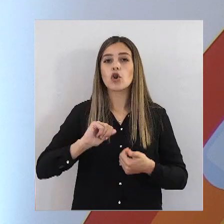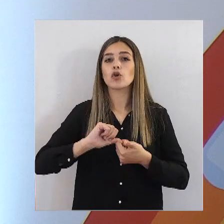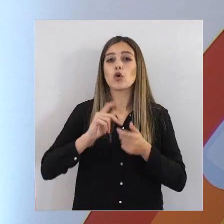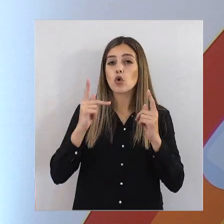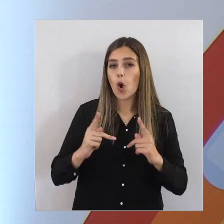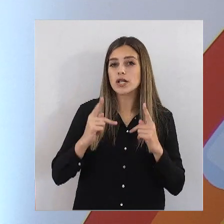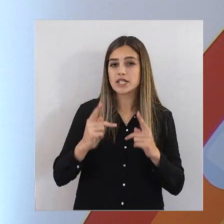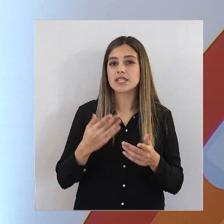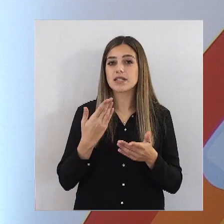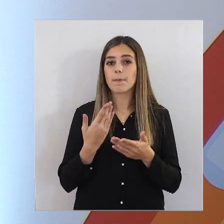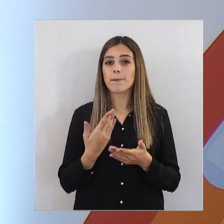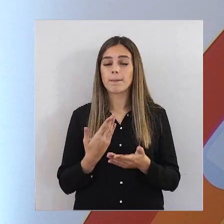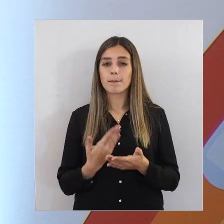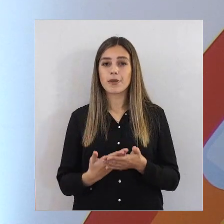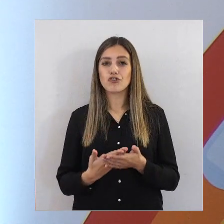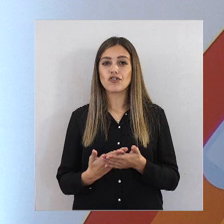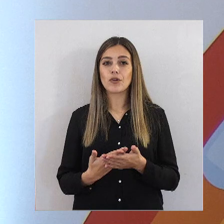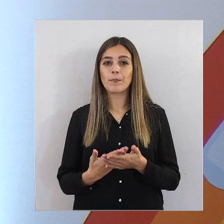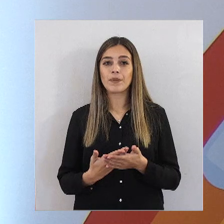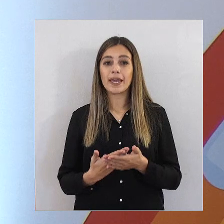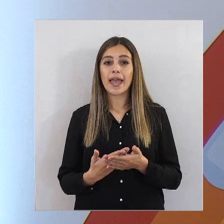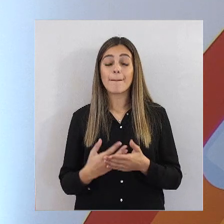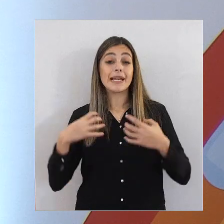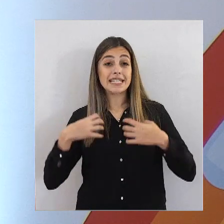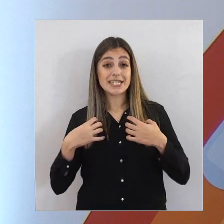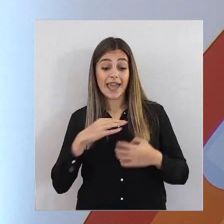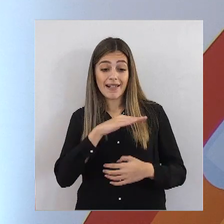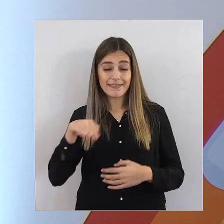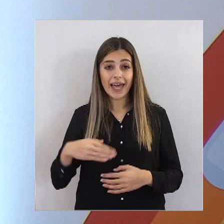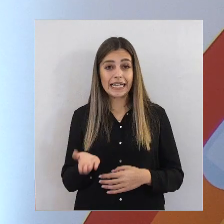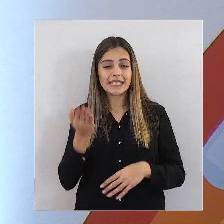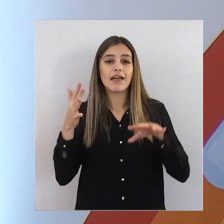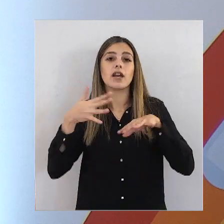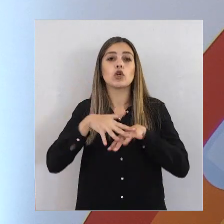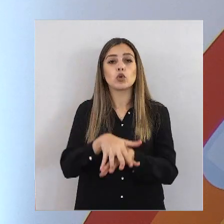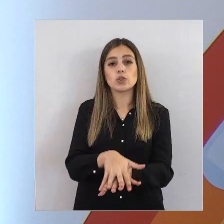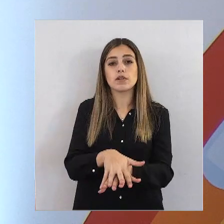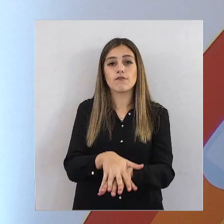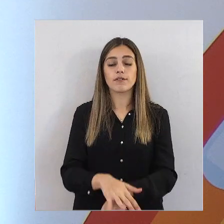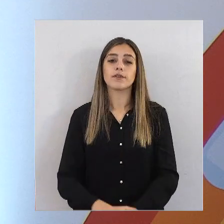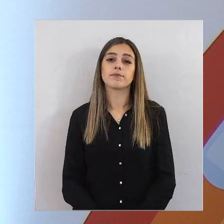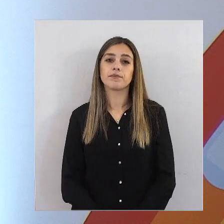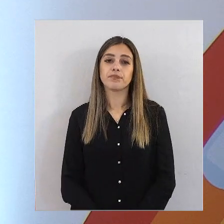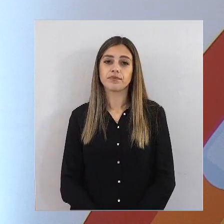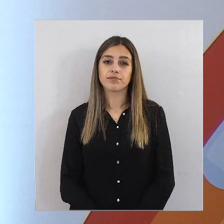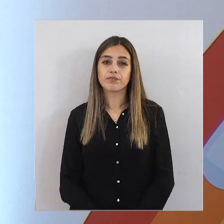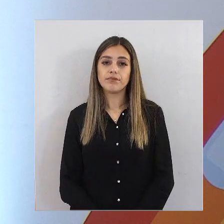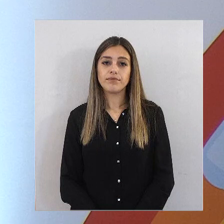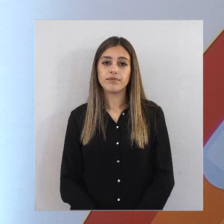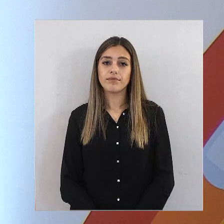be more inclusive so that our students are sensitized with these topics, just for the simplest reason that